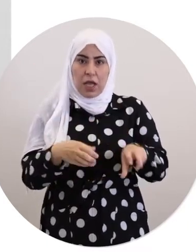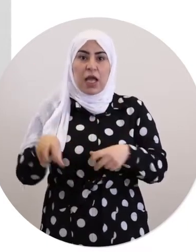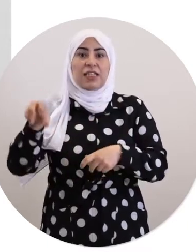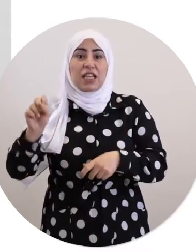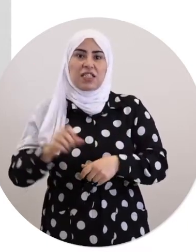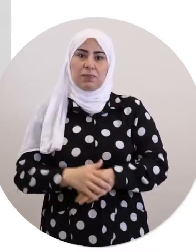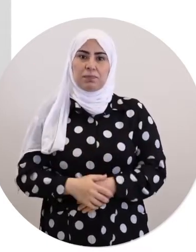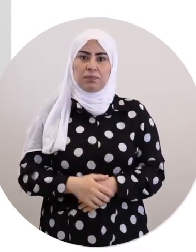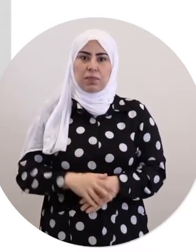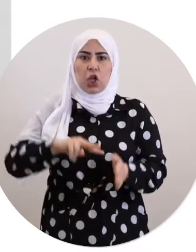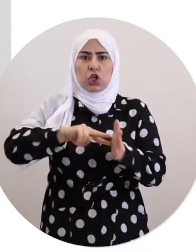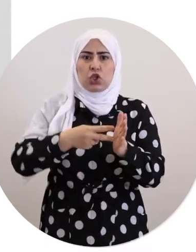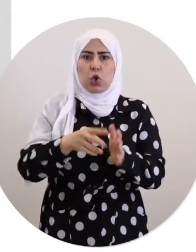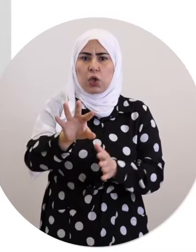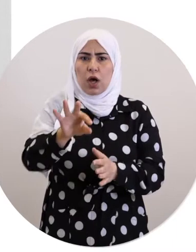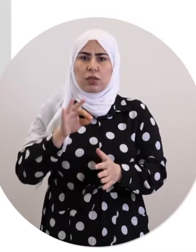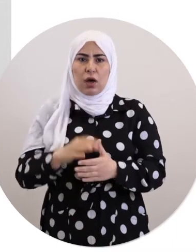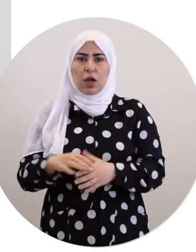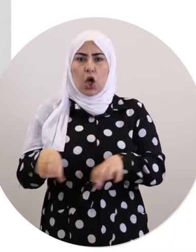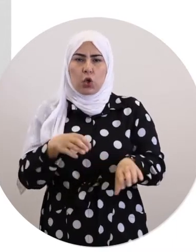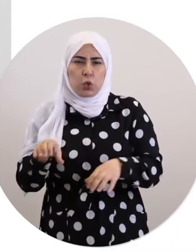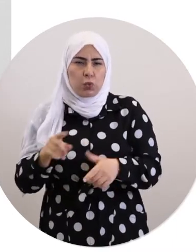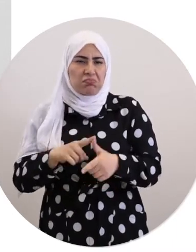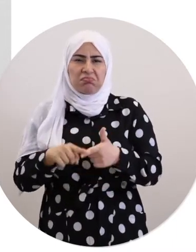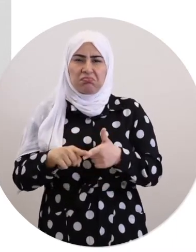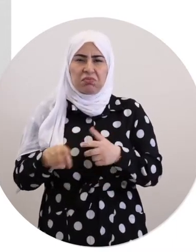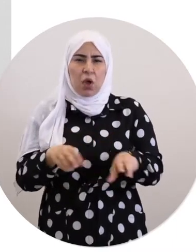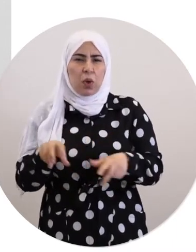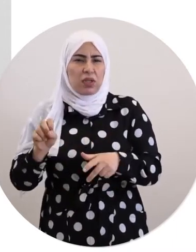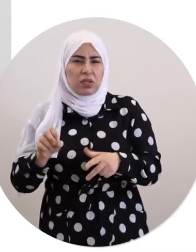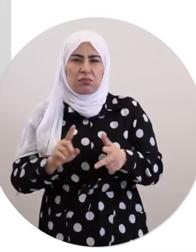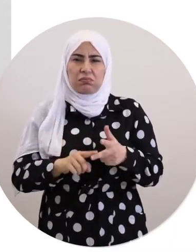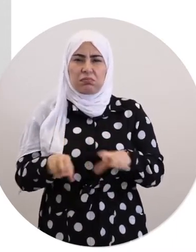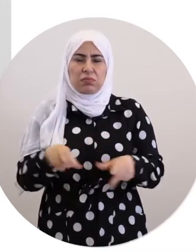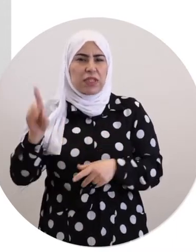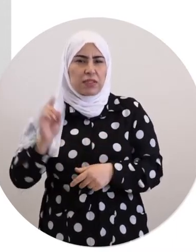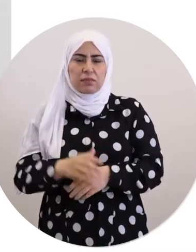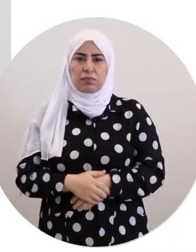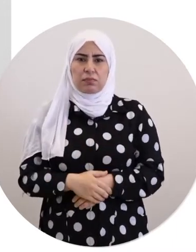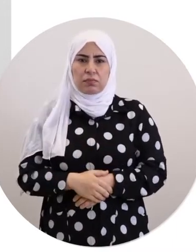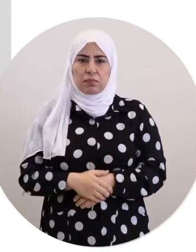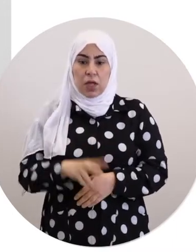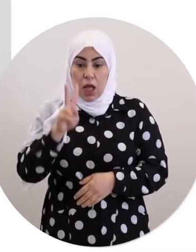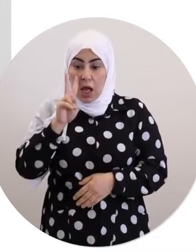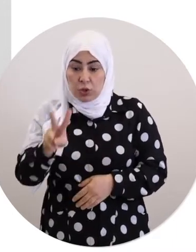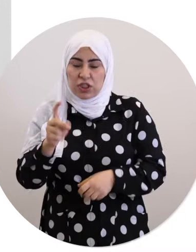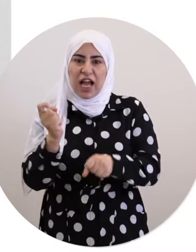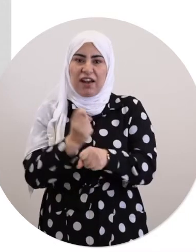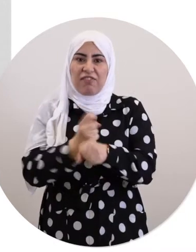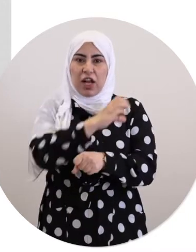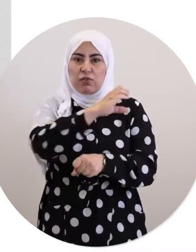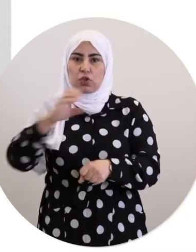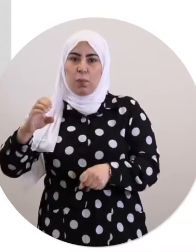one. You add either do, did, or does. And how do you choose it? You choose it based on the verb